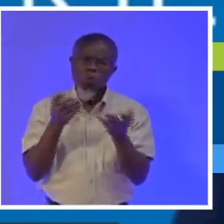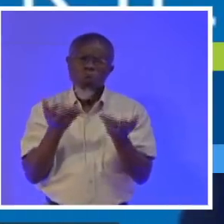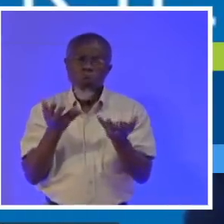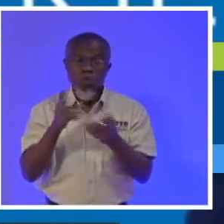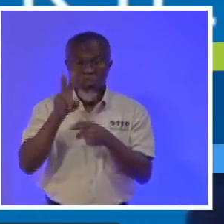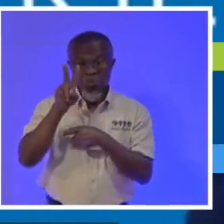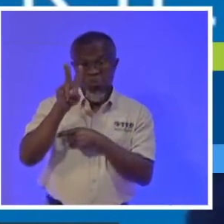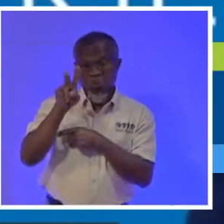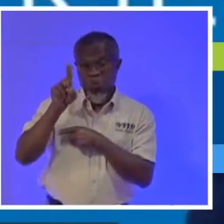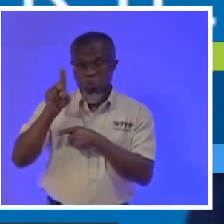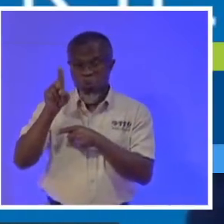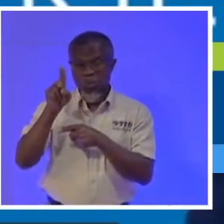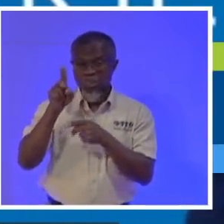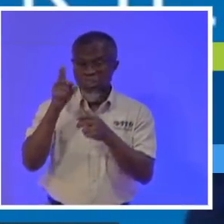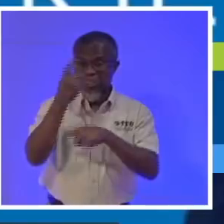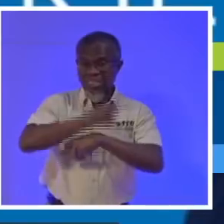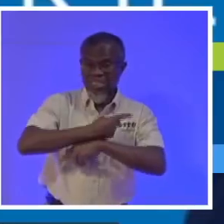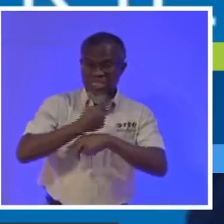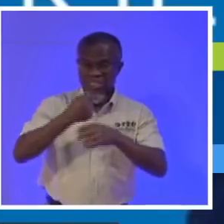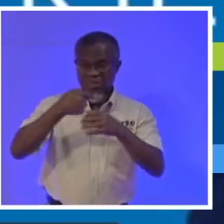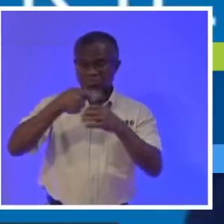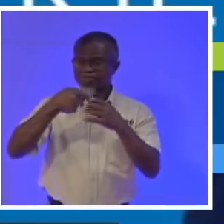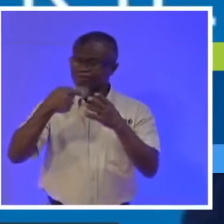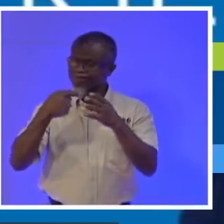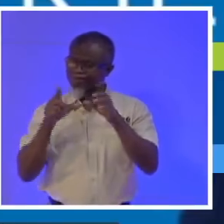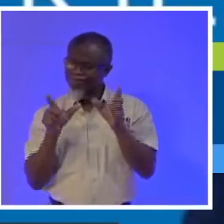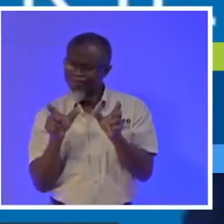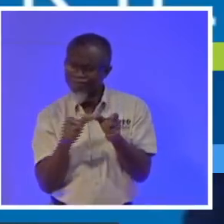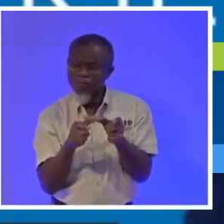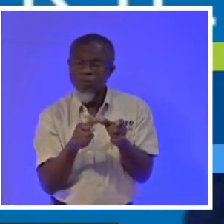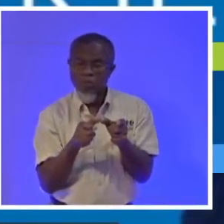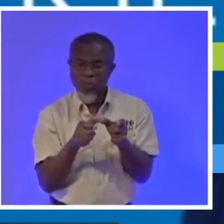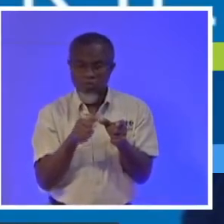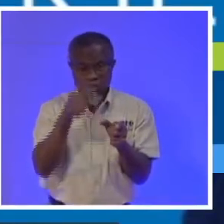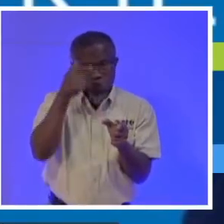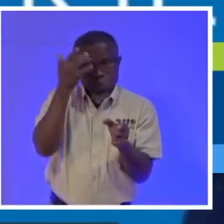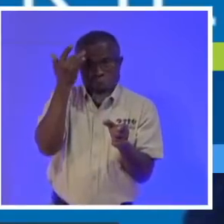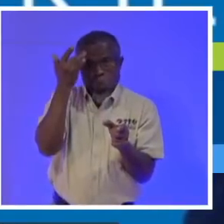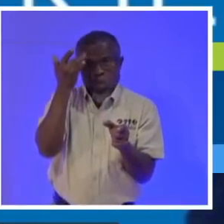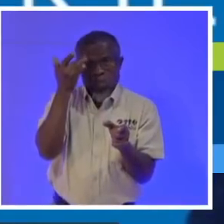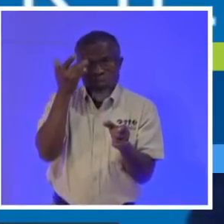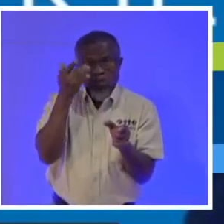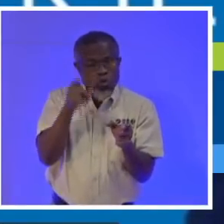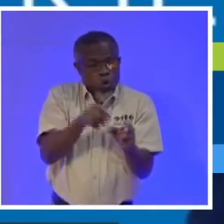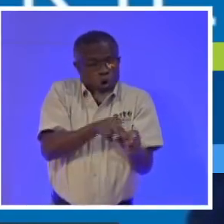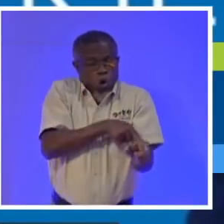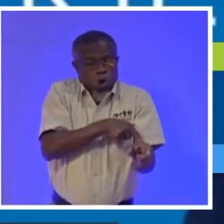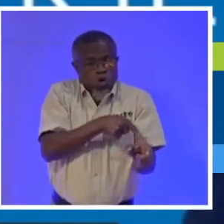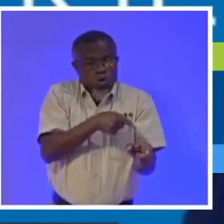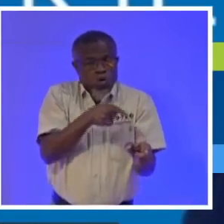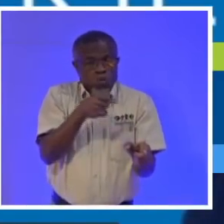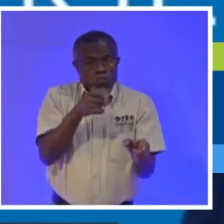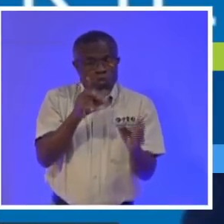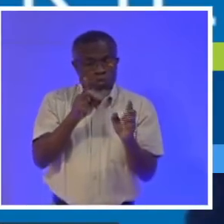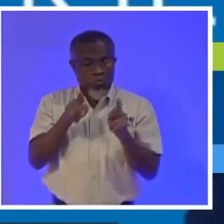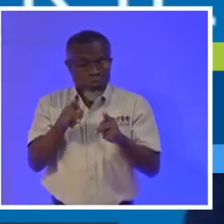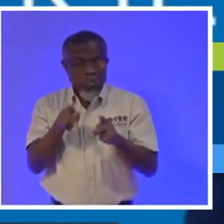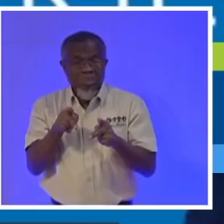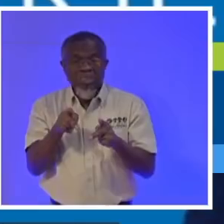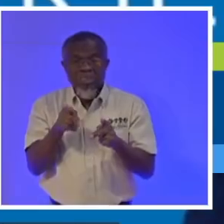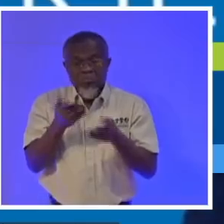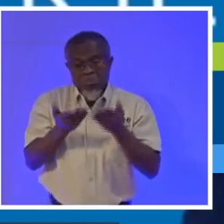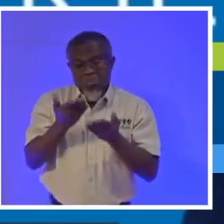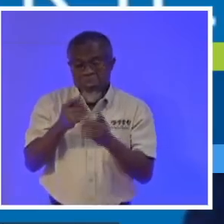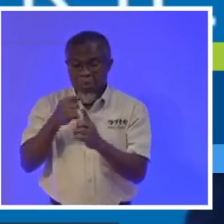bit too long because people who initially test positive, they are negative long before that. And then